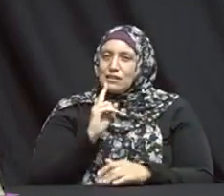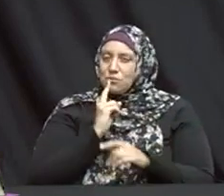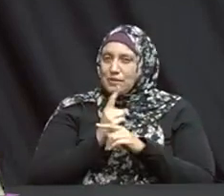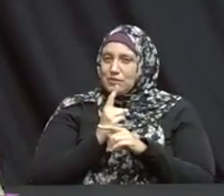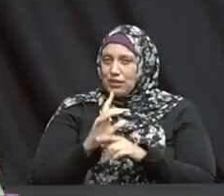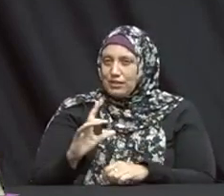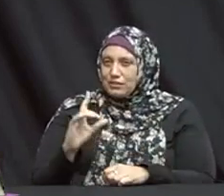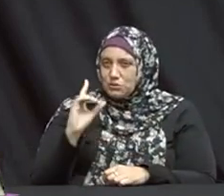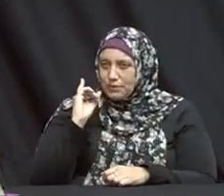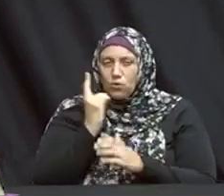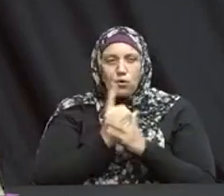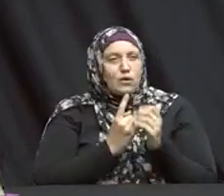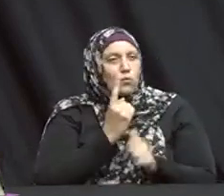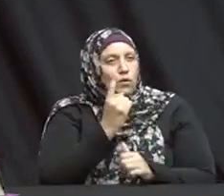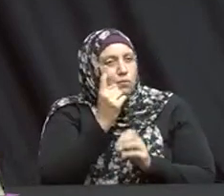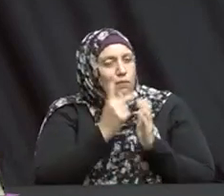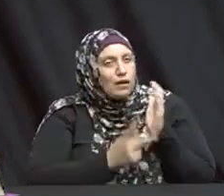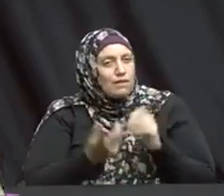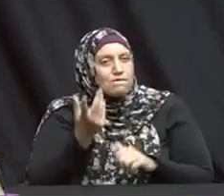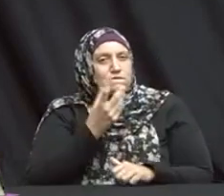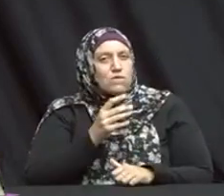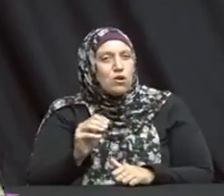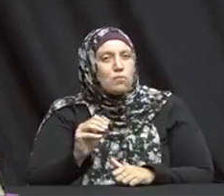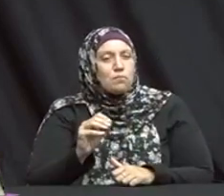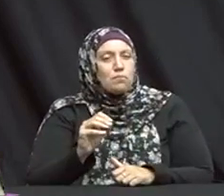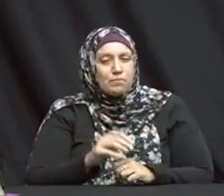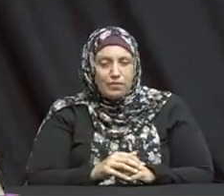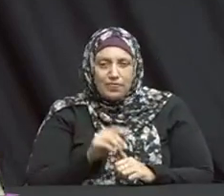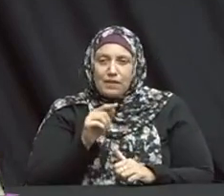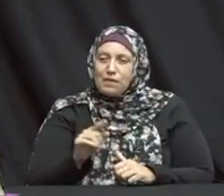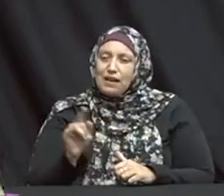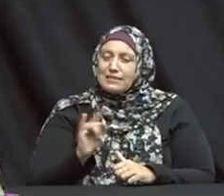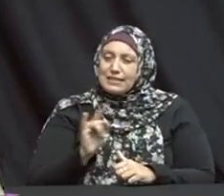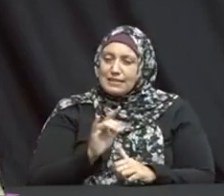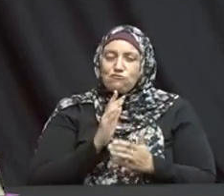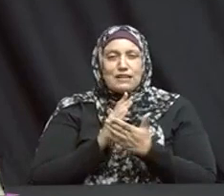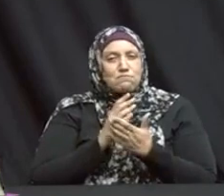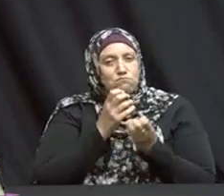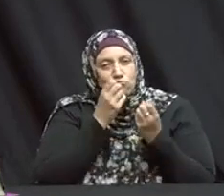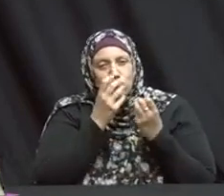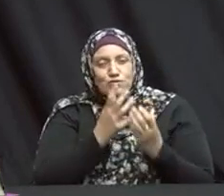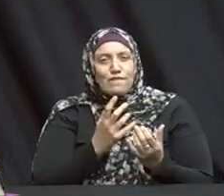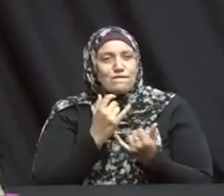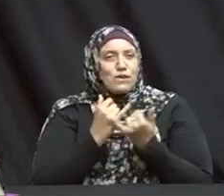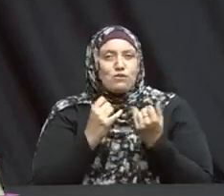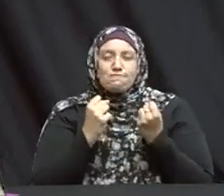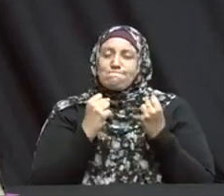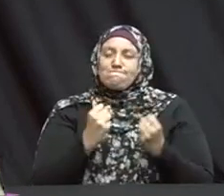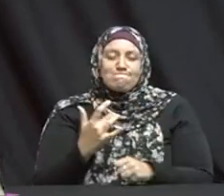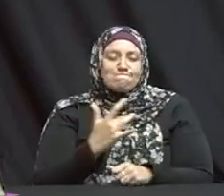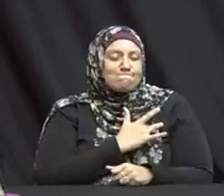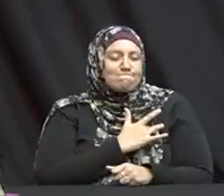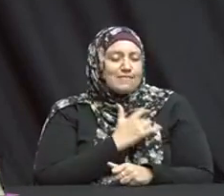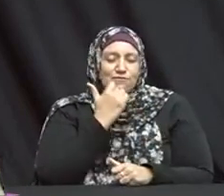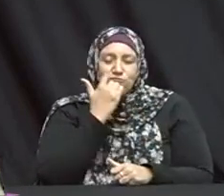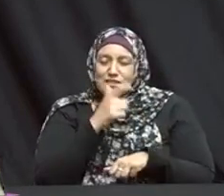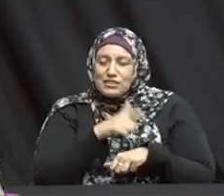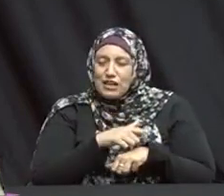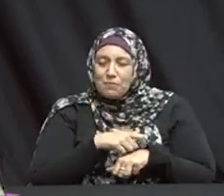only one part of it from Imam Sadiq alayhi salam. This hadith is really very much touching. Every time I remember, I think that can